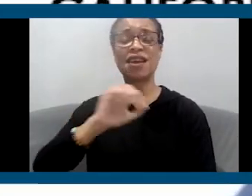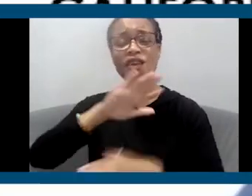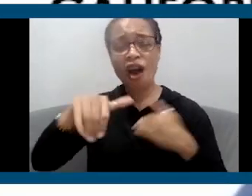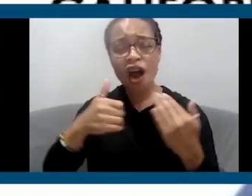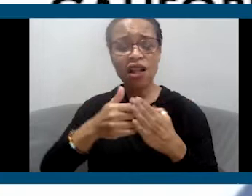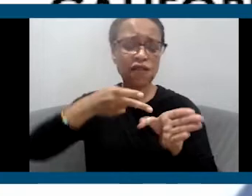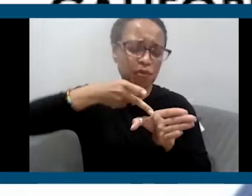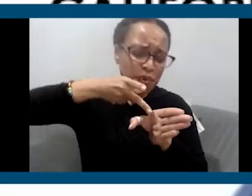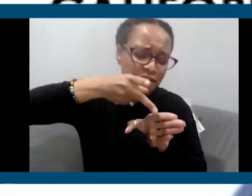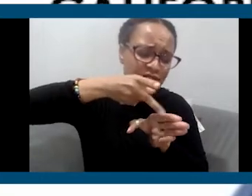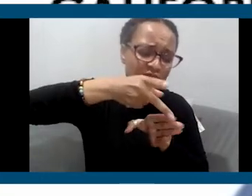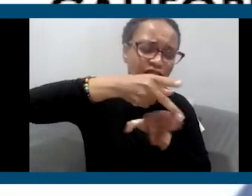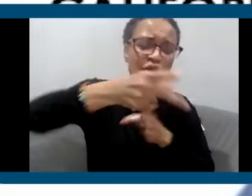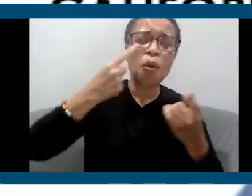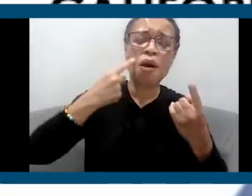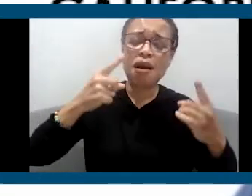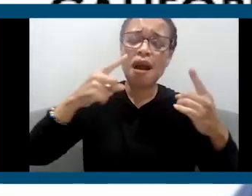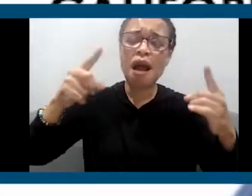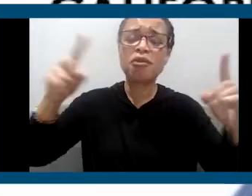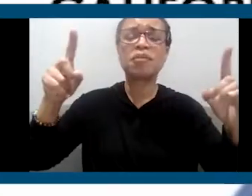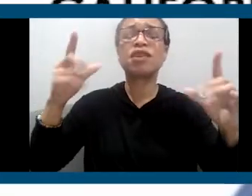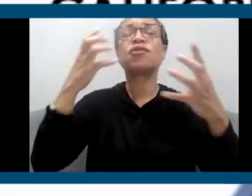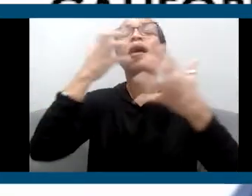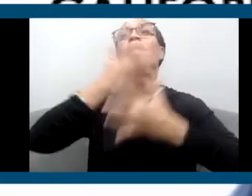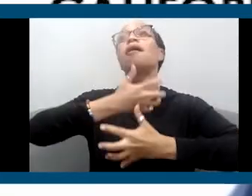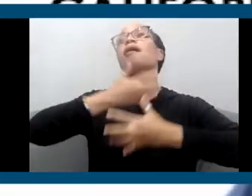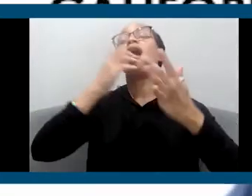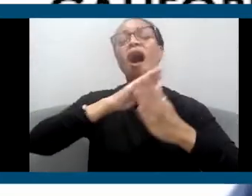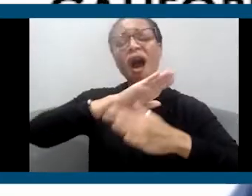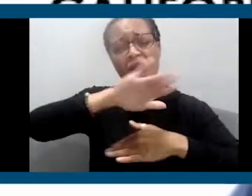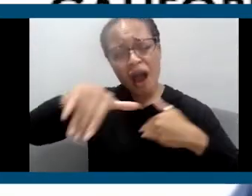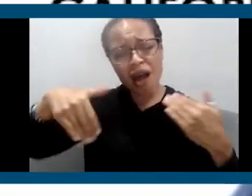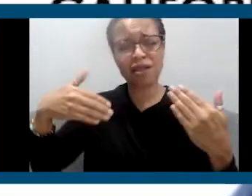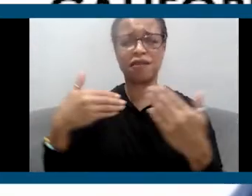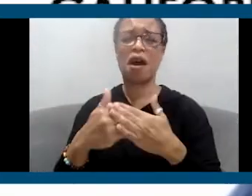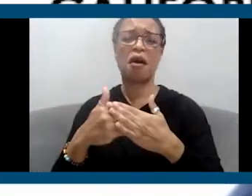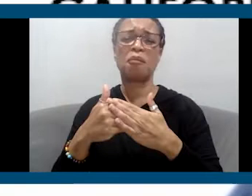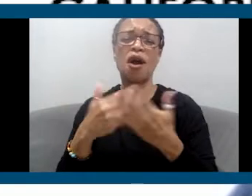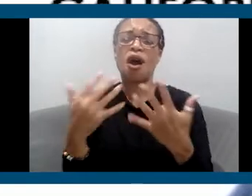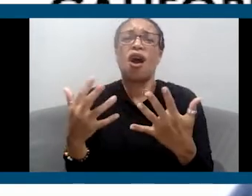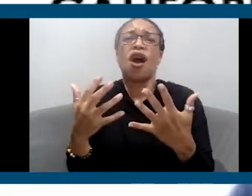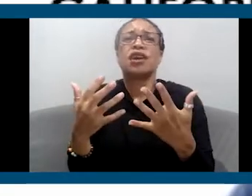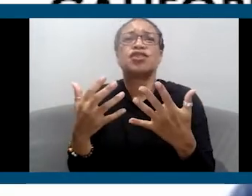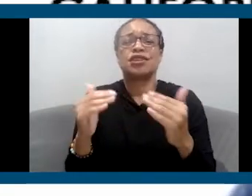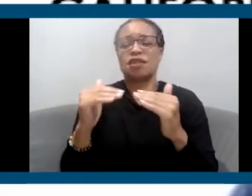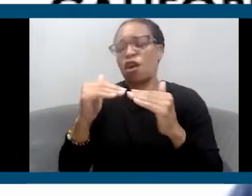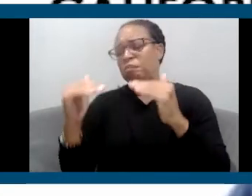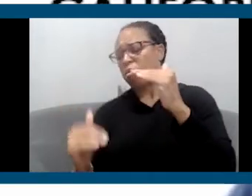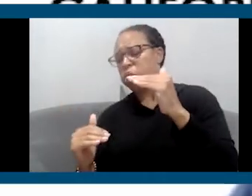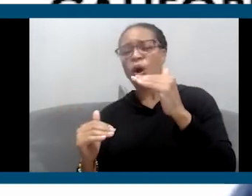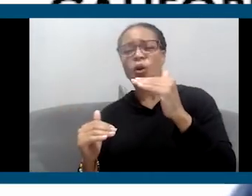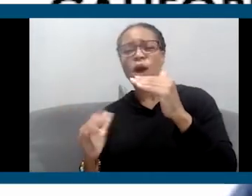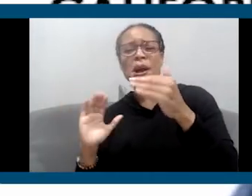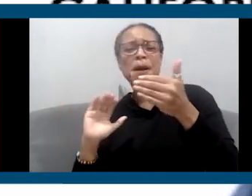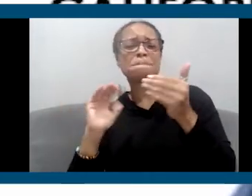professional accomplishments, her achievements, her trailblazing, they all pale in comparison to her big heart that's so full